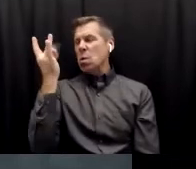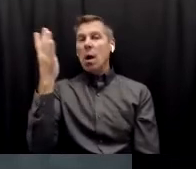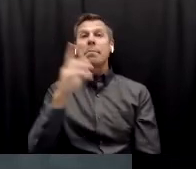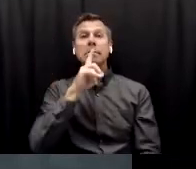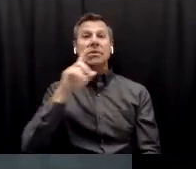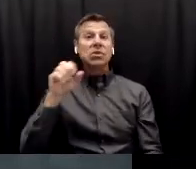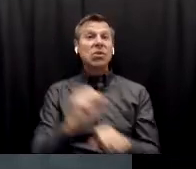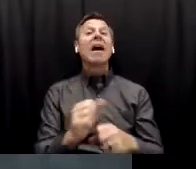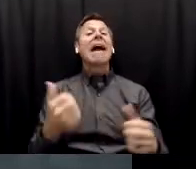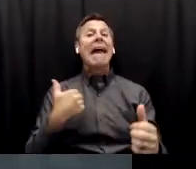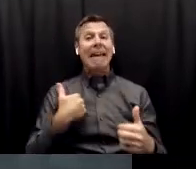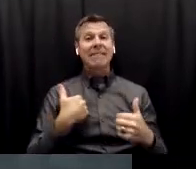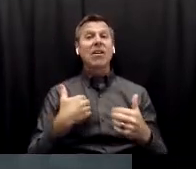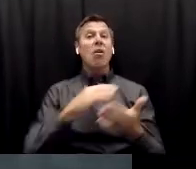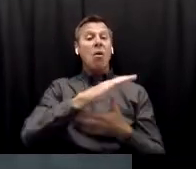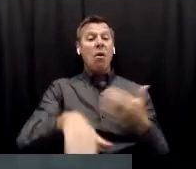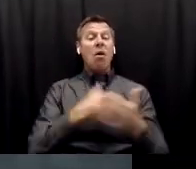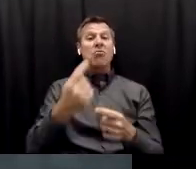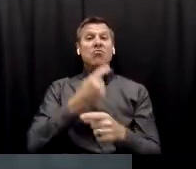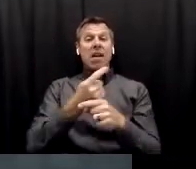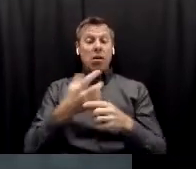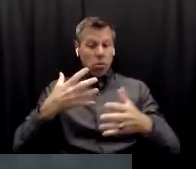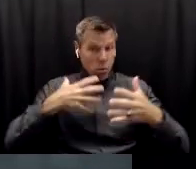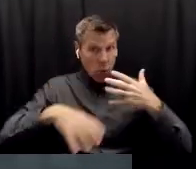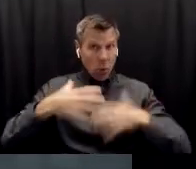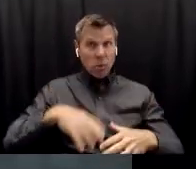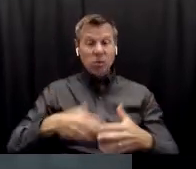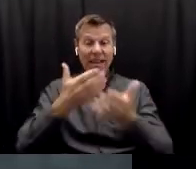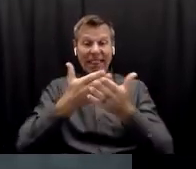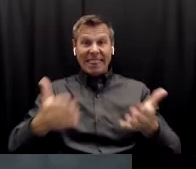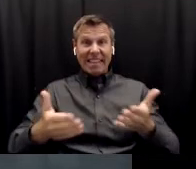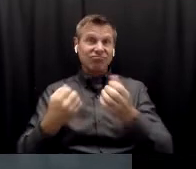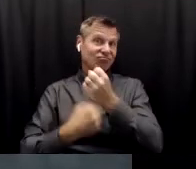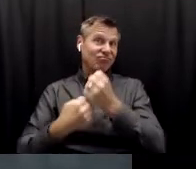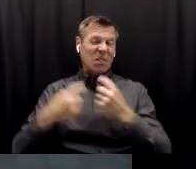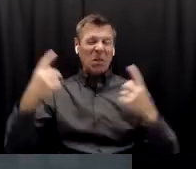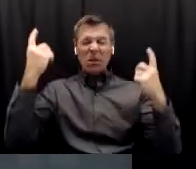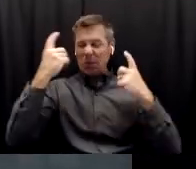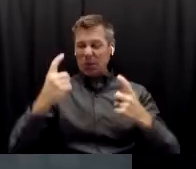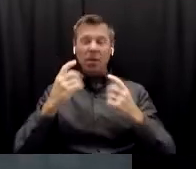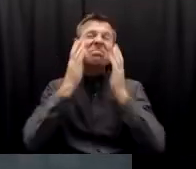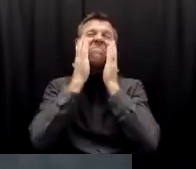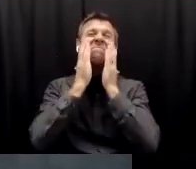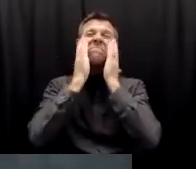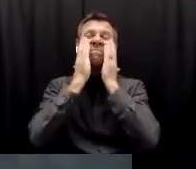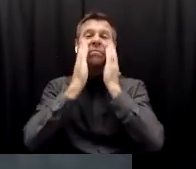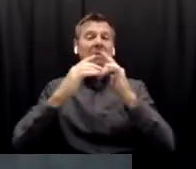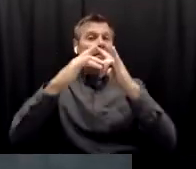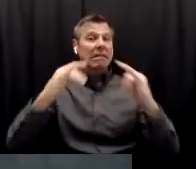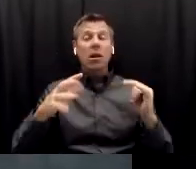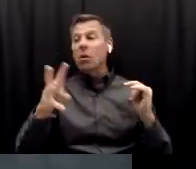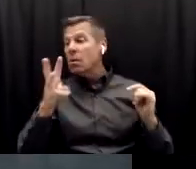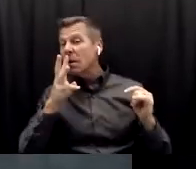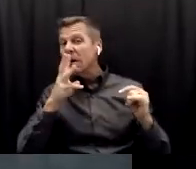you've got the right clothing and appropriate wear for flying at night, and it's not just thinking about the drone. It's thinking